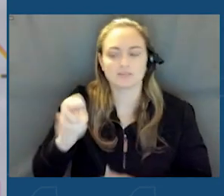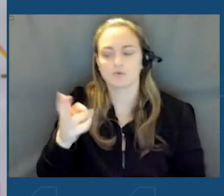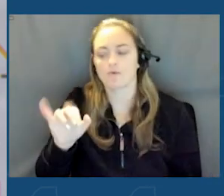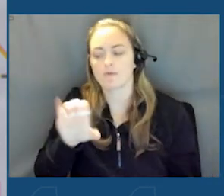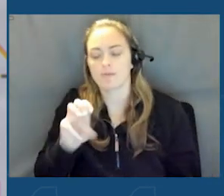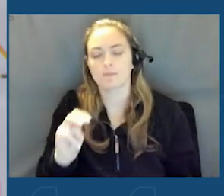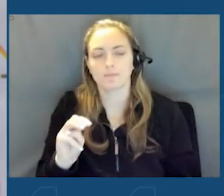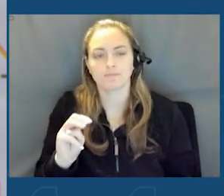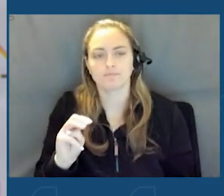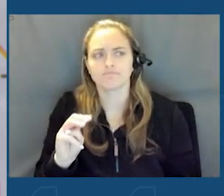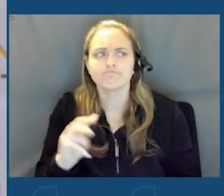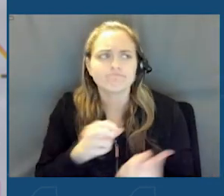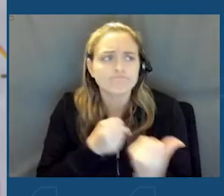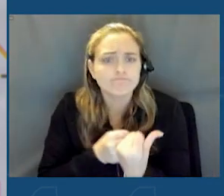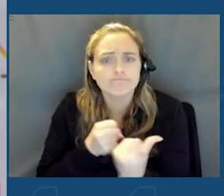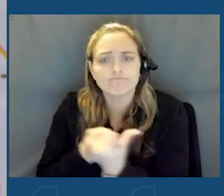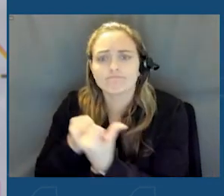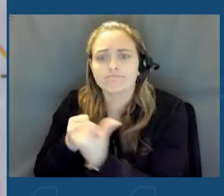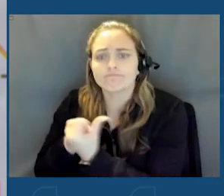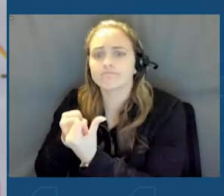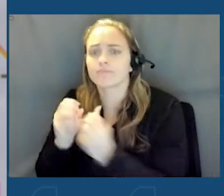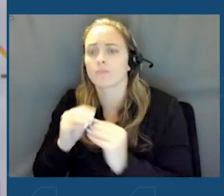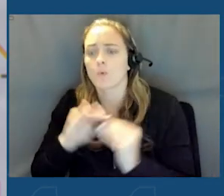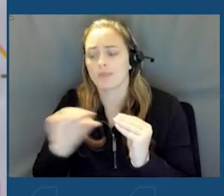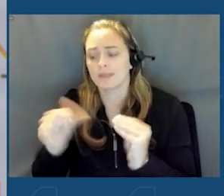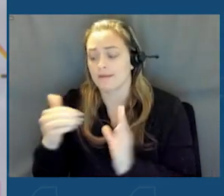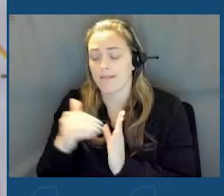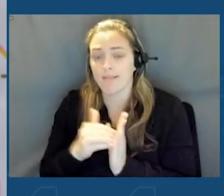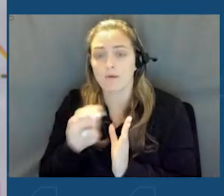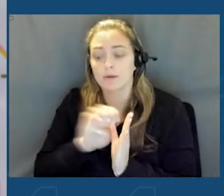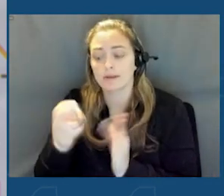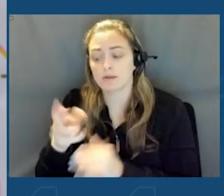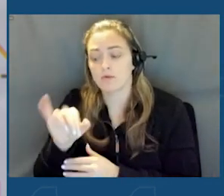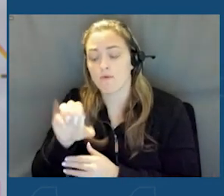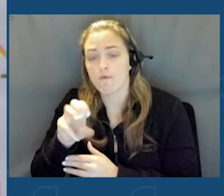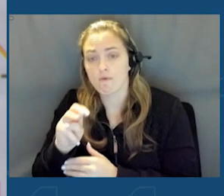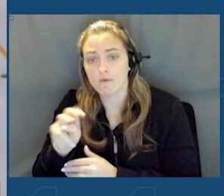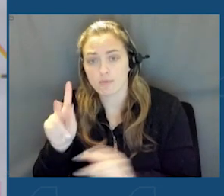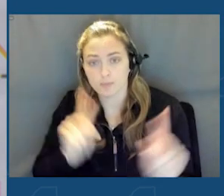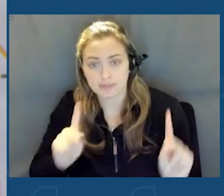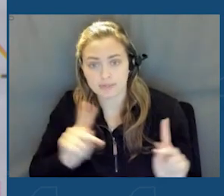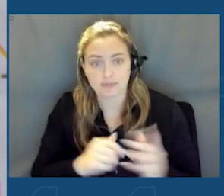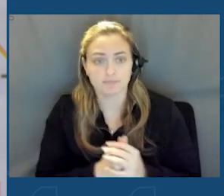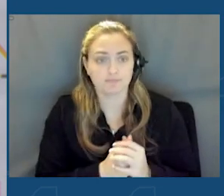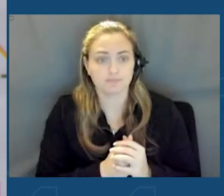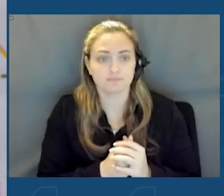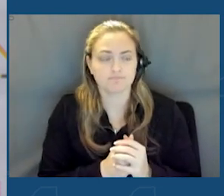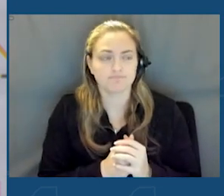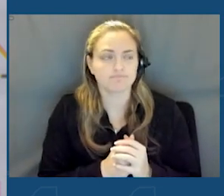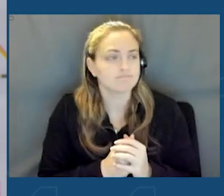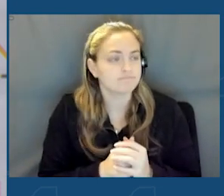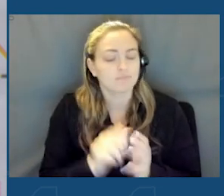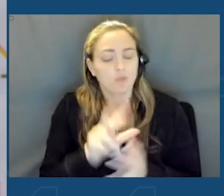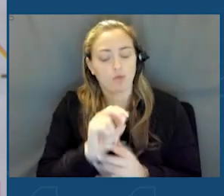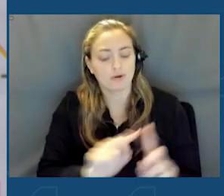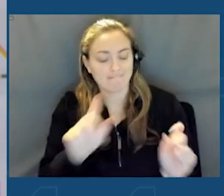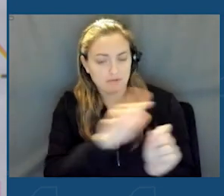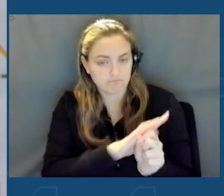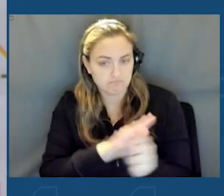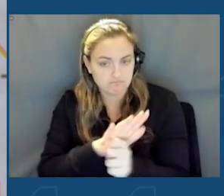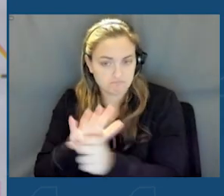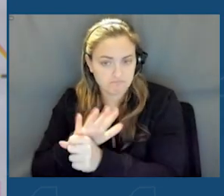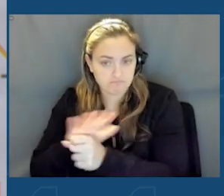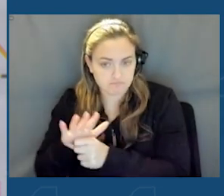Serving more than 10,000 East Harlem residents every year through nearly 30 locations, we